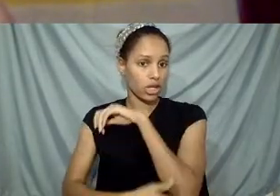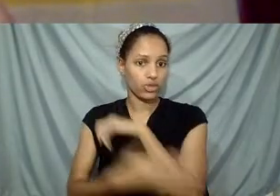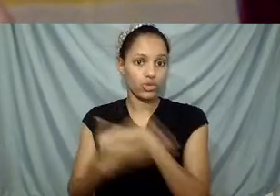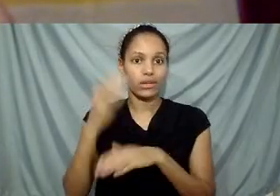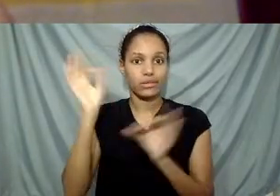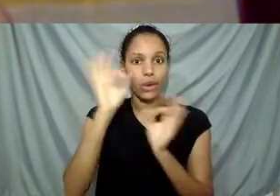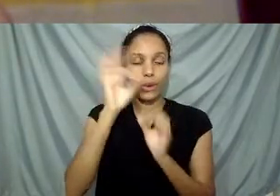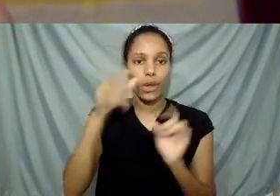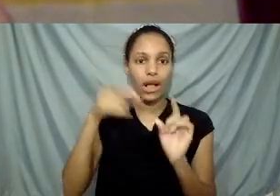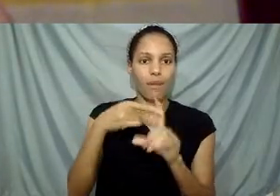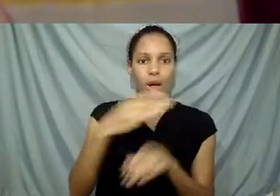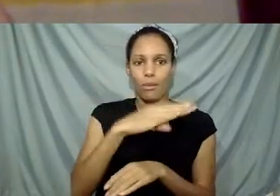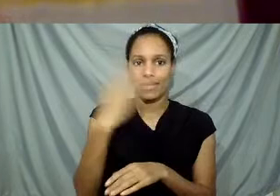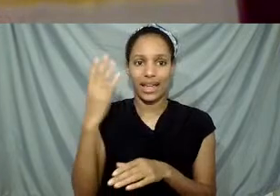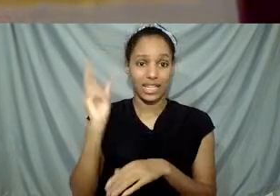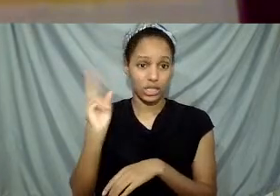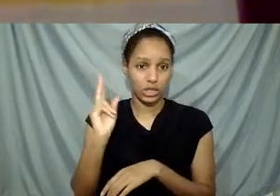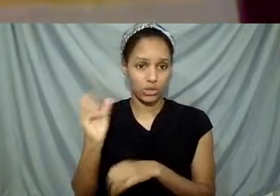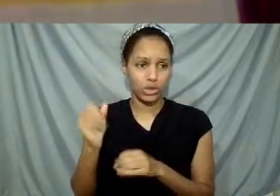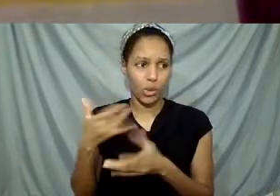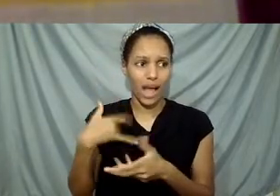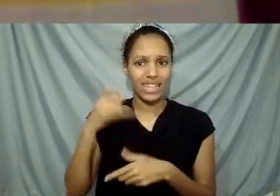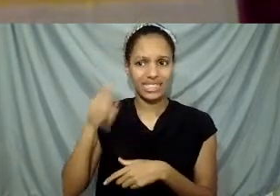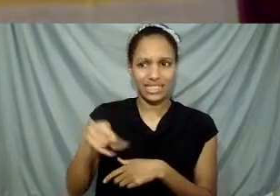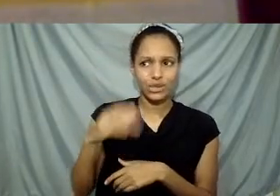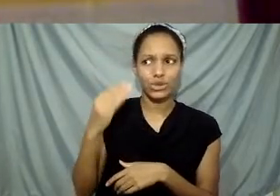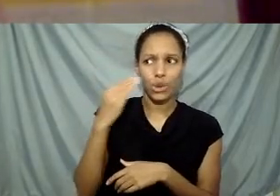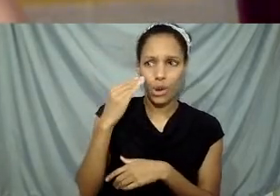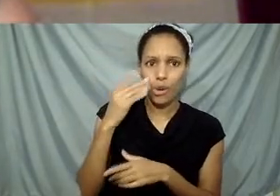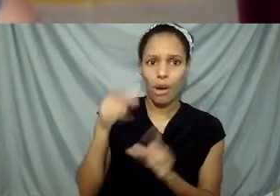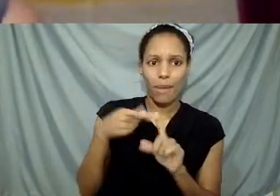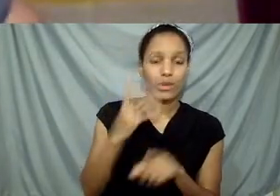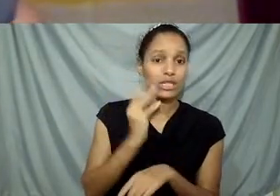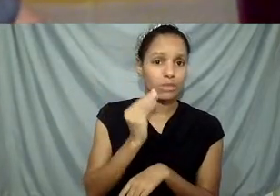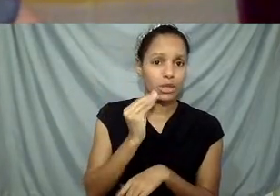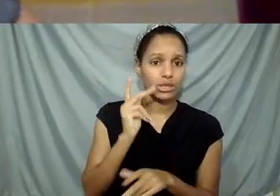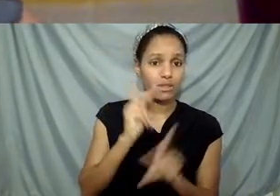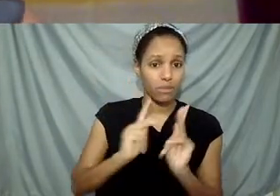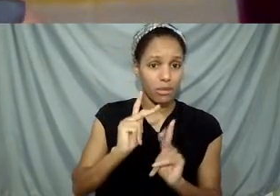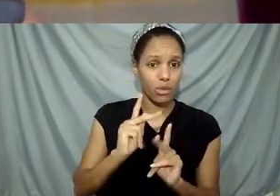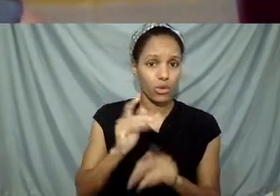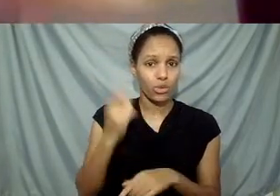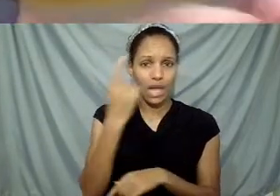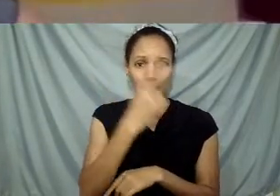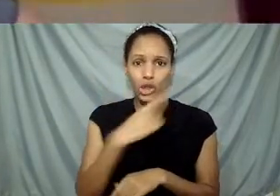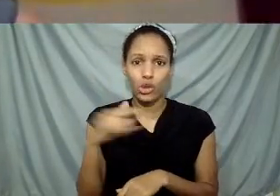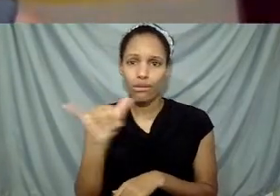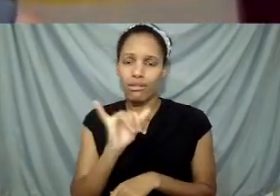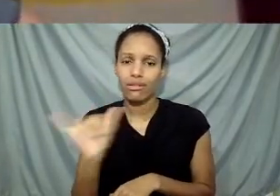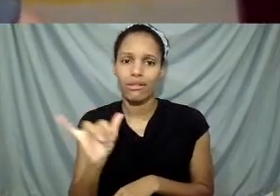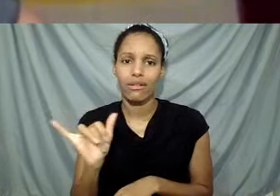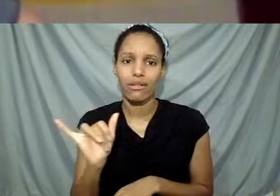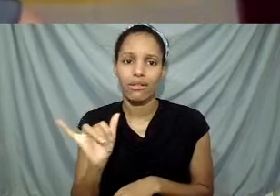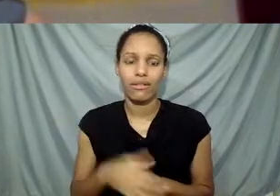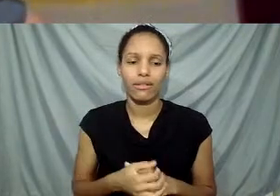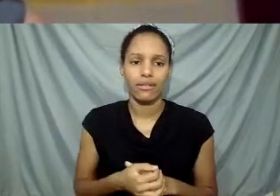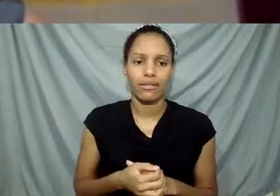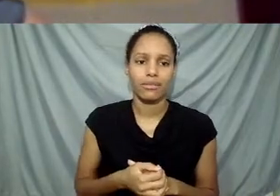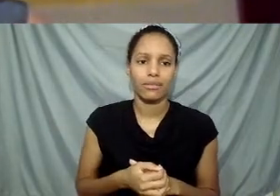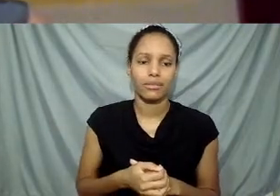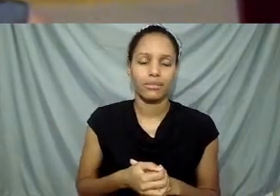needed to know the experiences of the people who looked like me, and so that piece allowed me to do a lot of research on